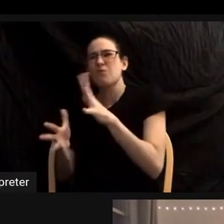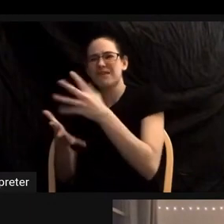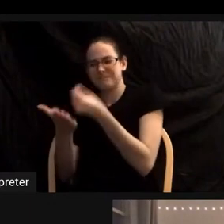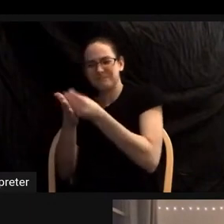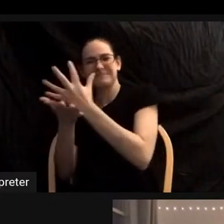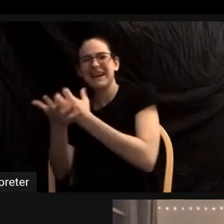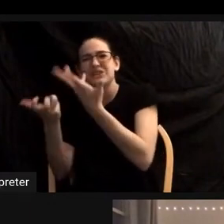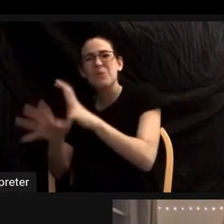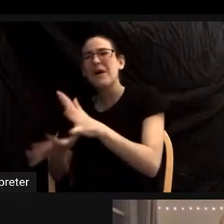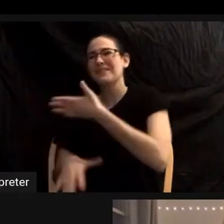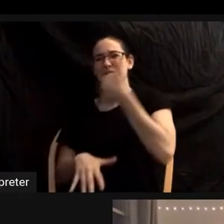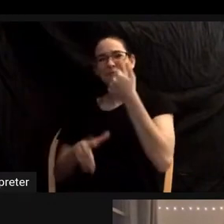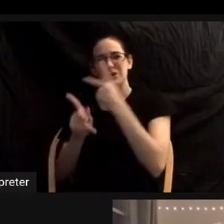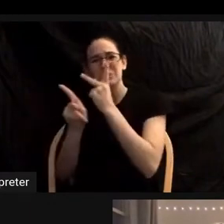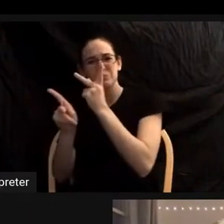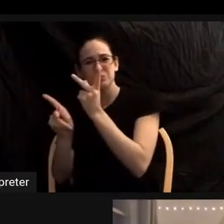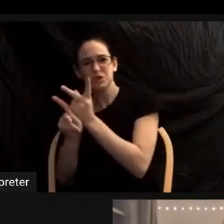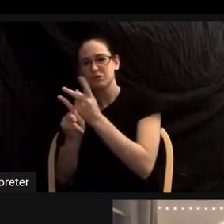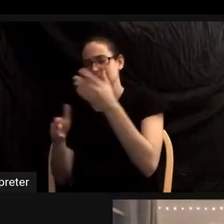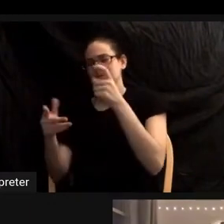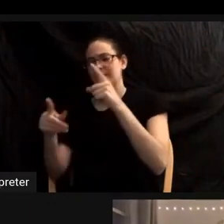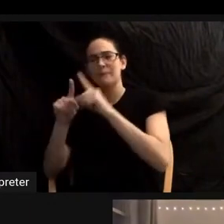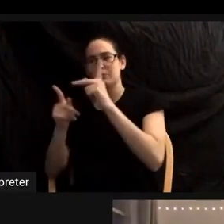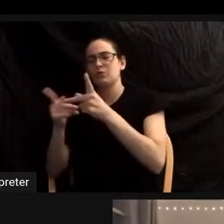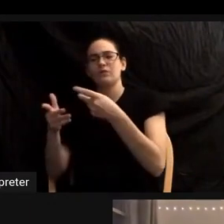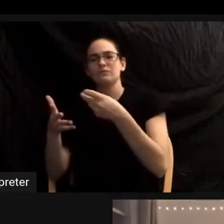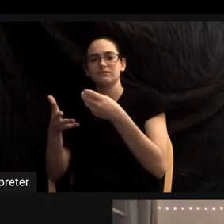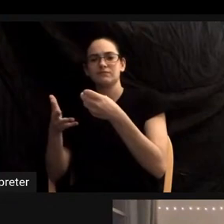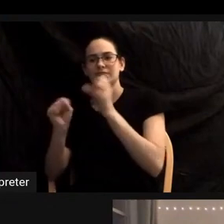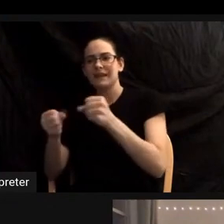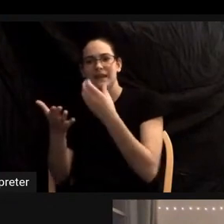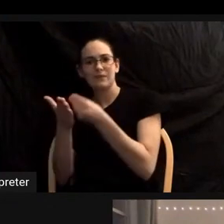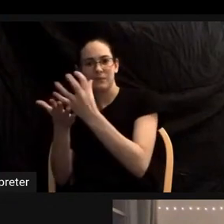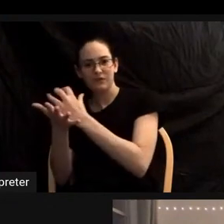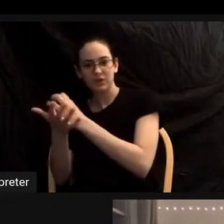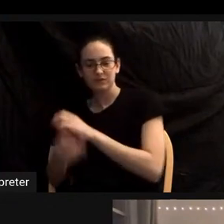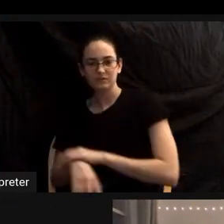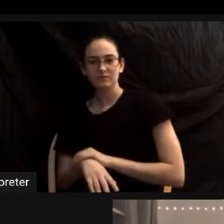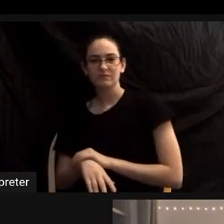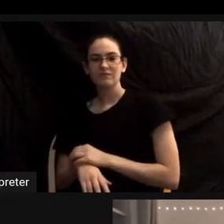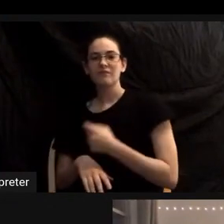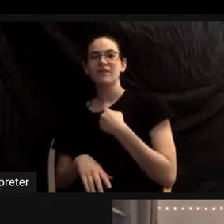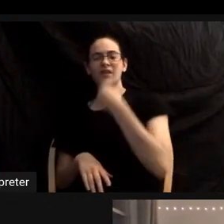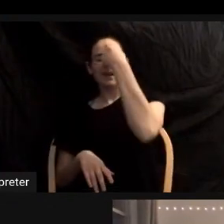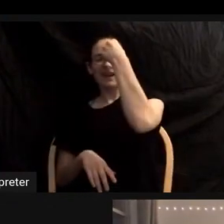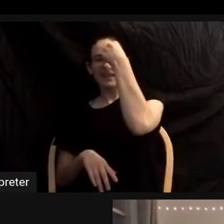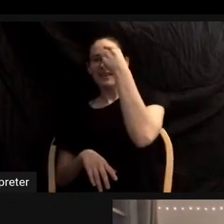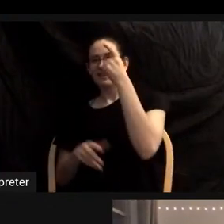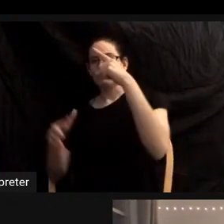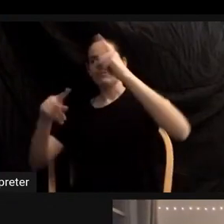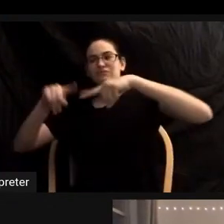are well equipped at that. And I think also people need to understand there's a range of what producing is, and